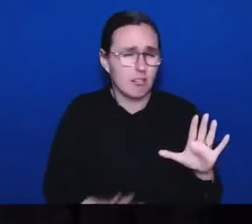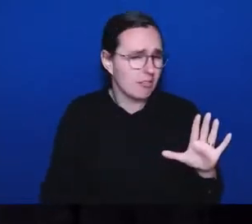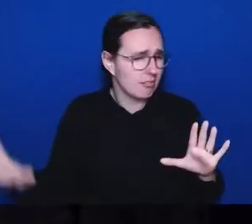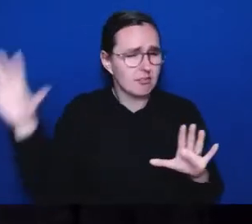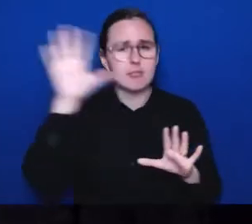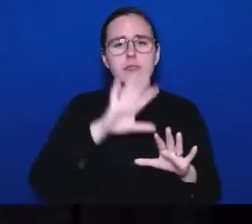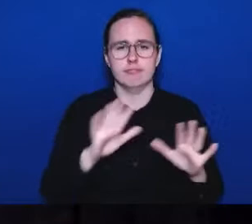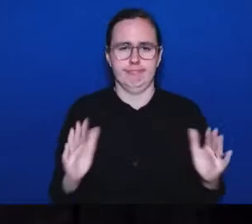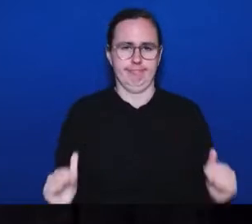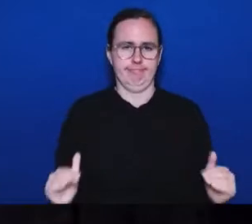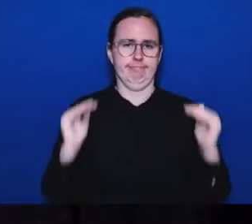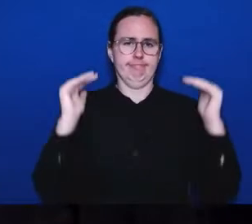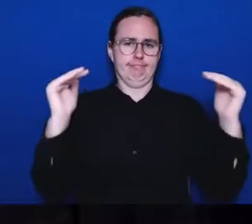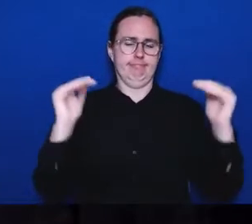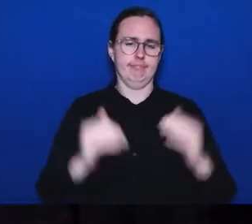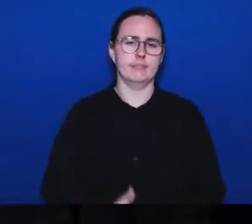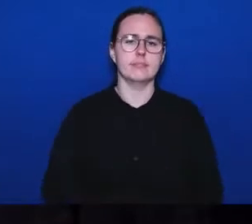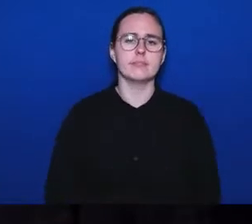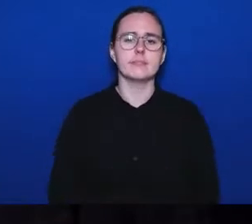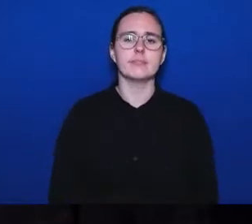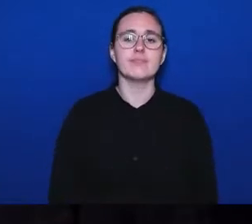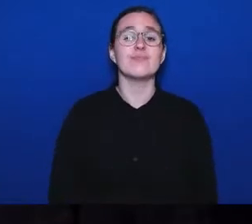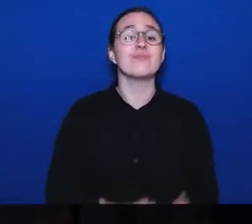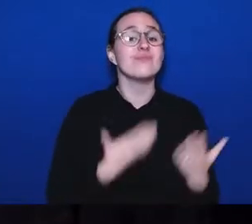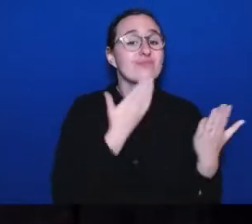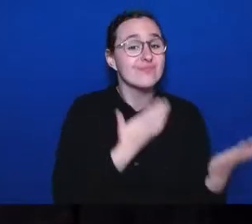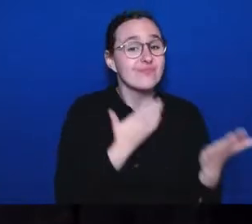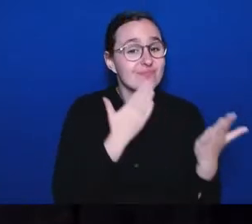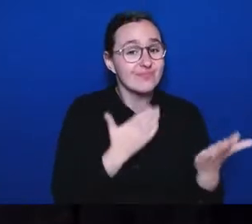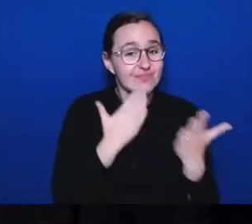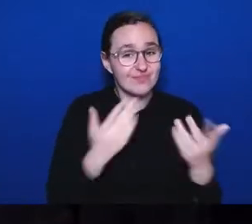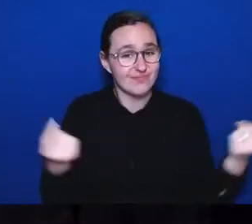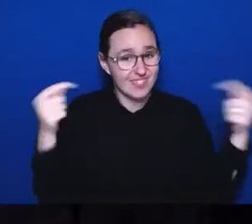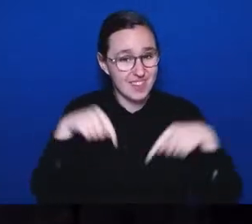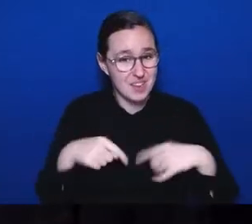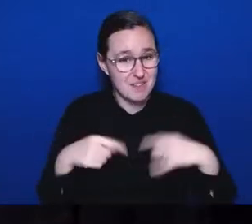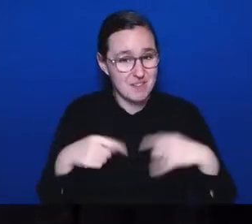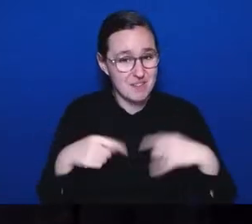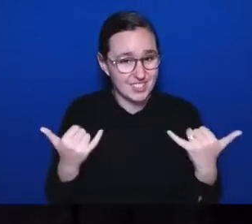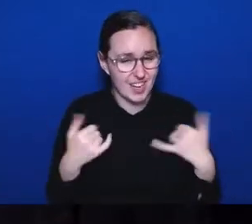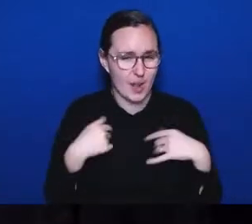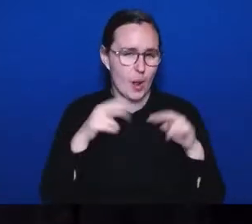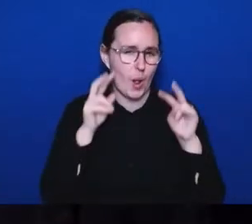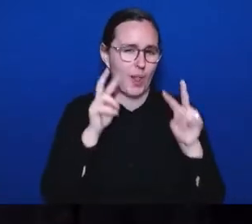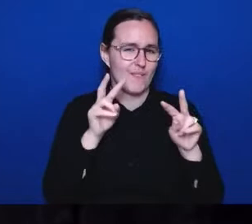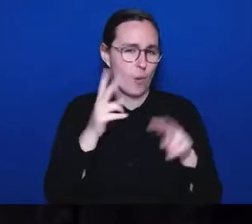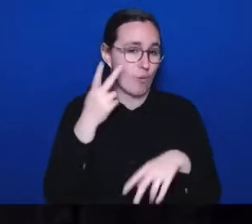care we do in our healthcare system. I want to thank you all for joining us today, and I look forward to seeing you soon.